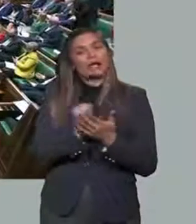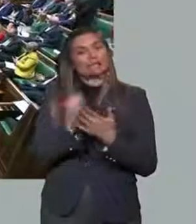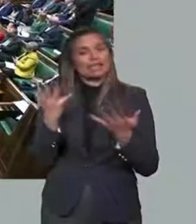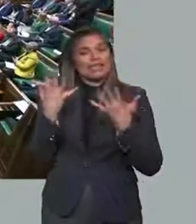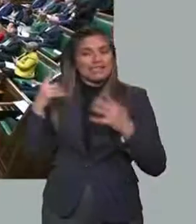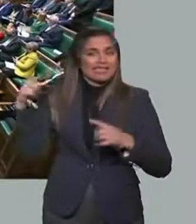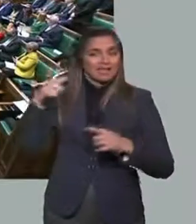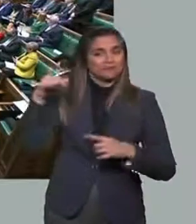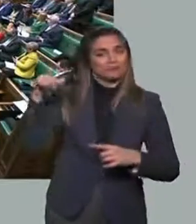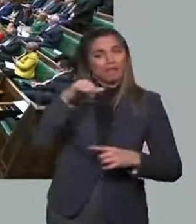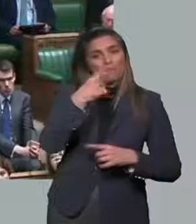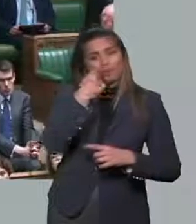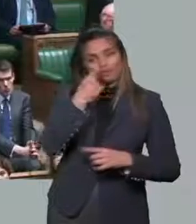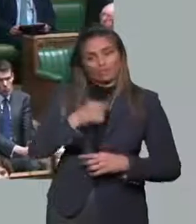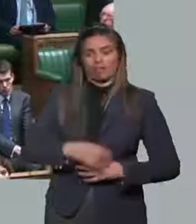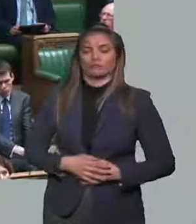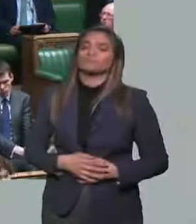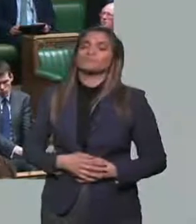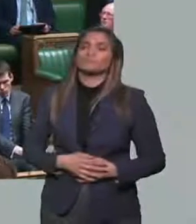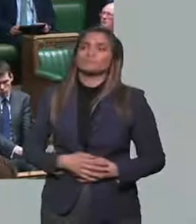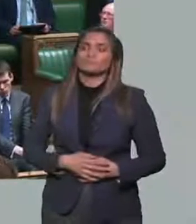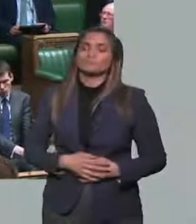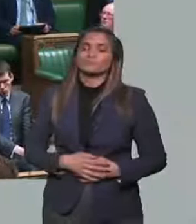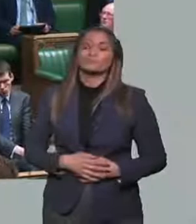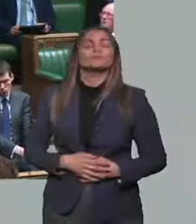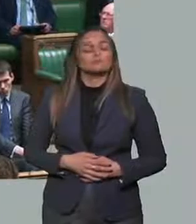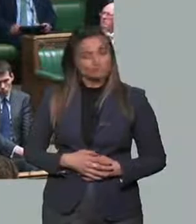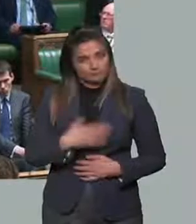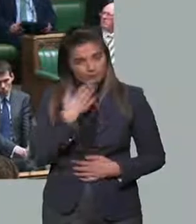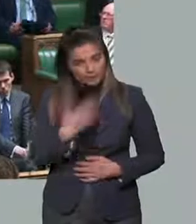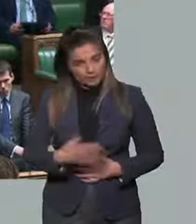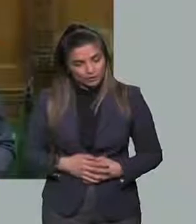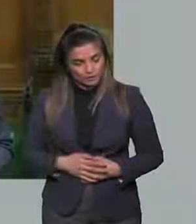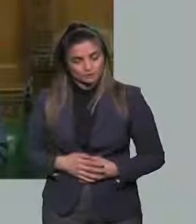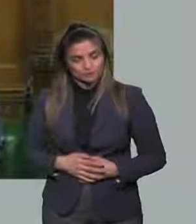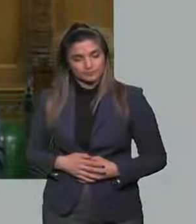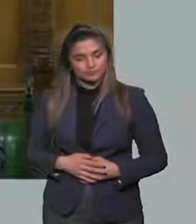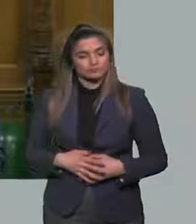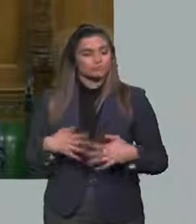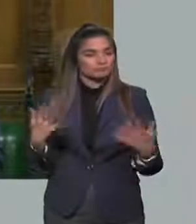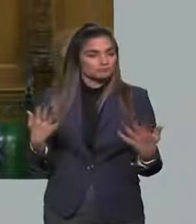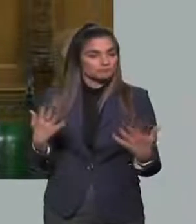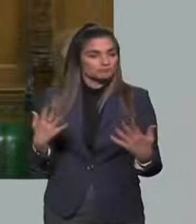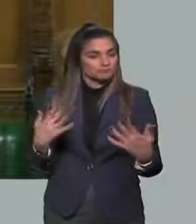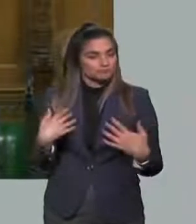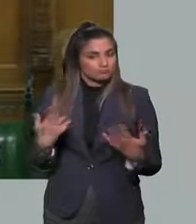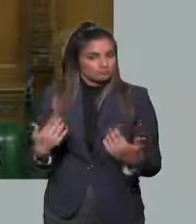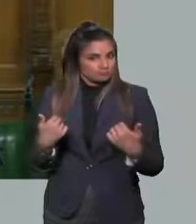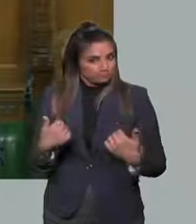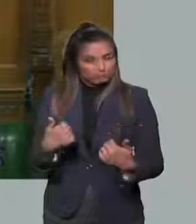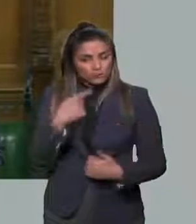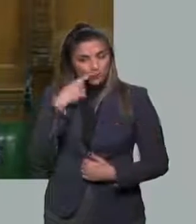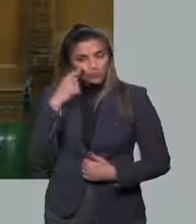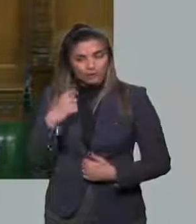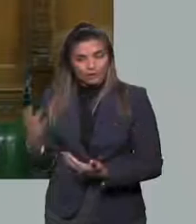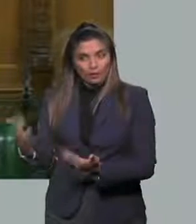Carden. Thank you, Mr. Speaker. It's welcome that Ukrainians seeking asylum in Britain will have the